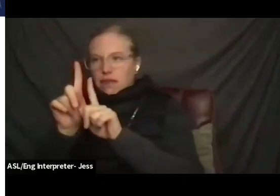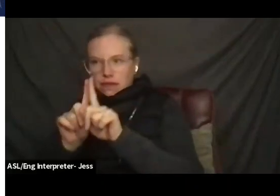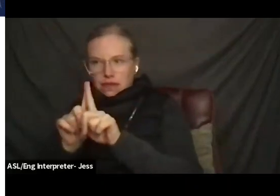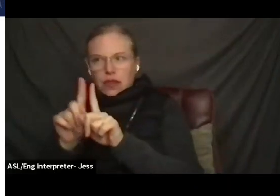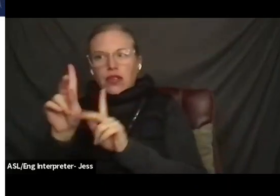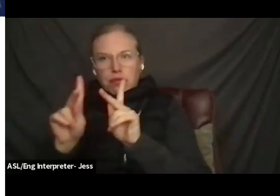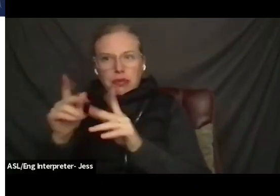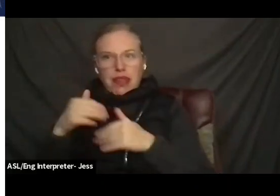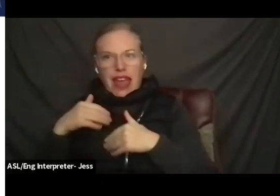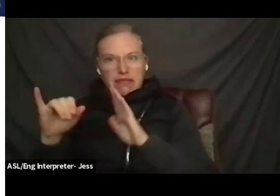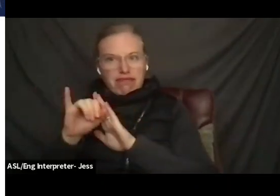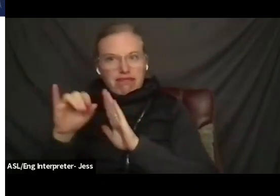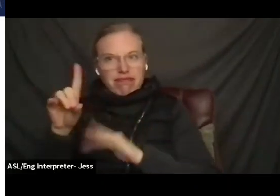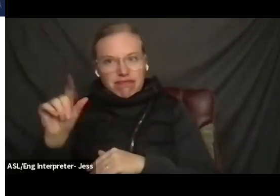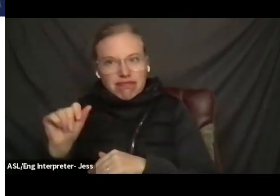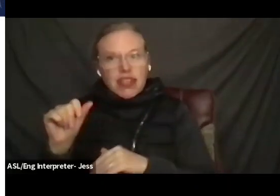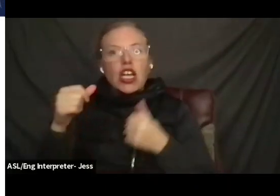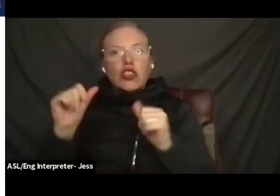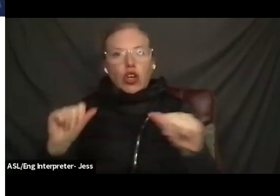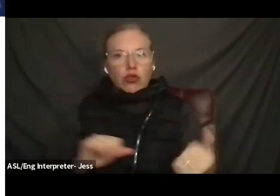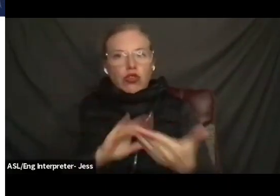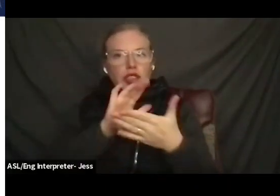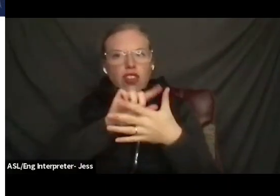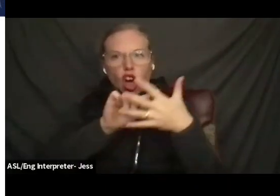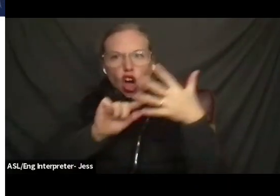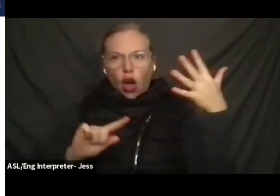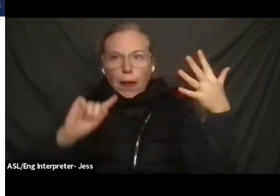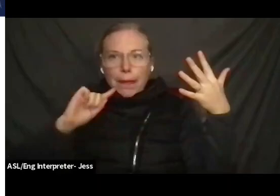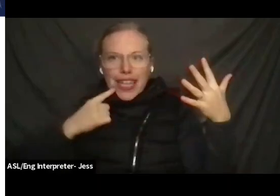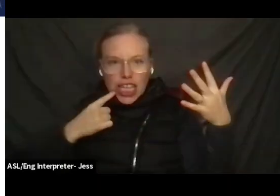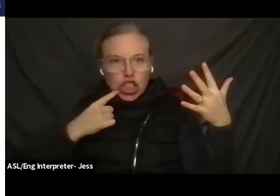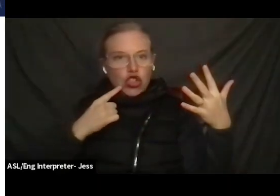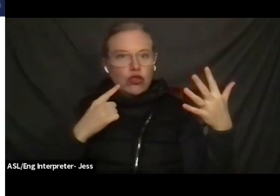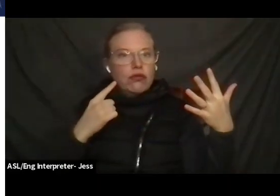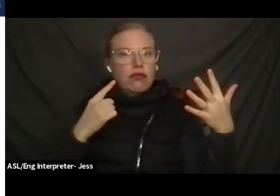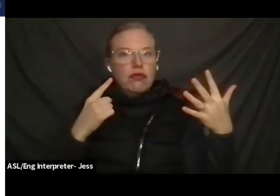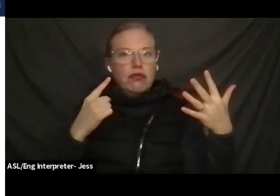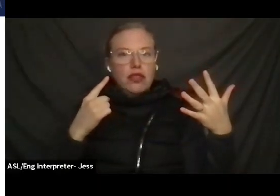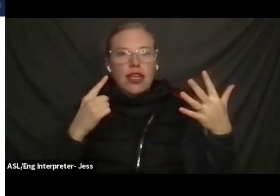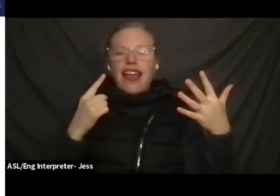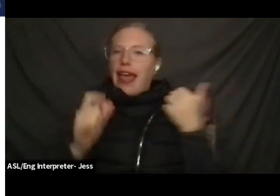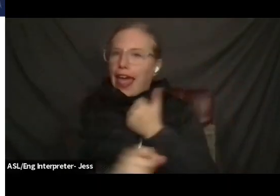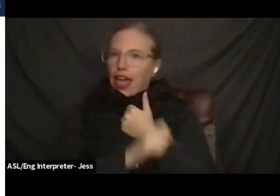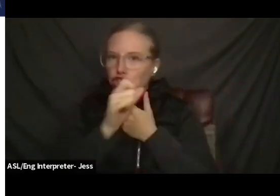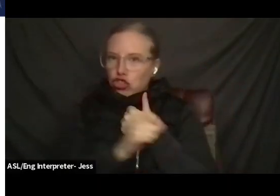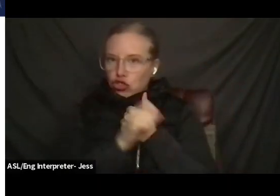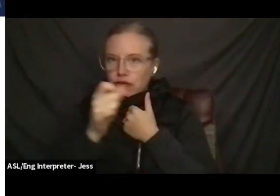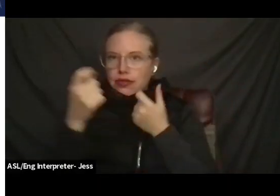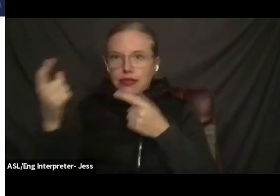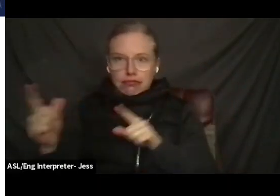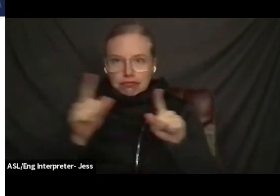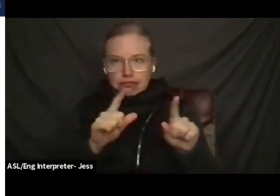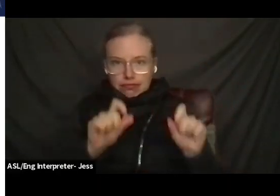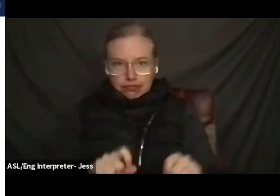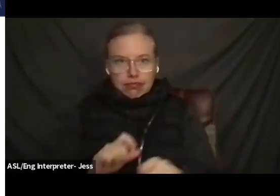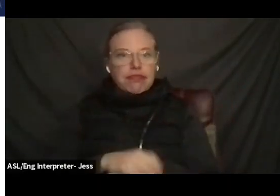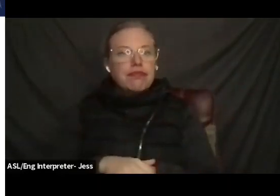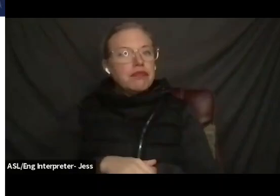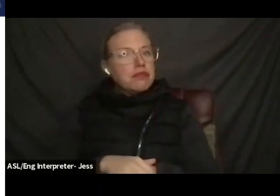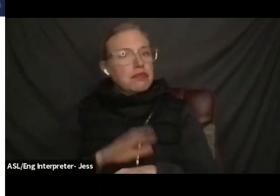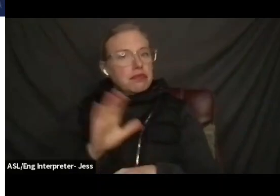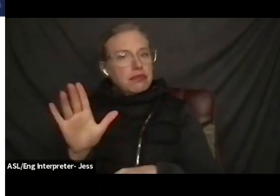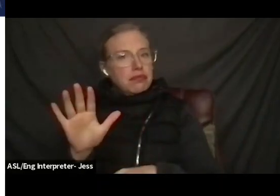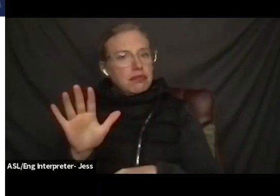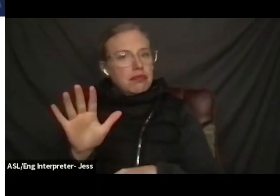disabilities. We try to address all major health or all major hazards. And